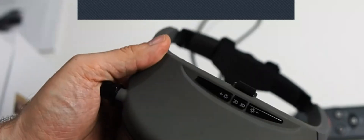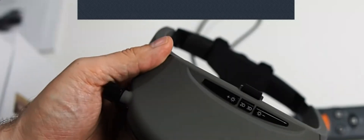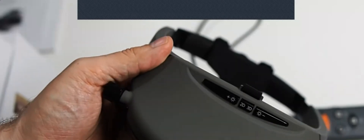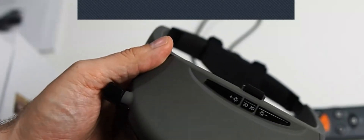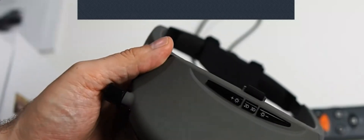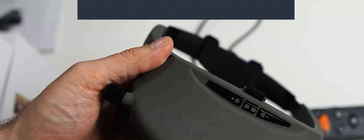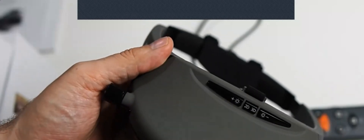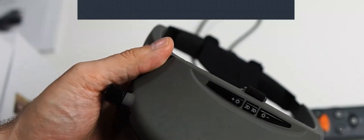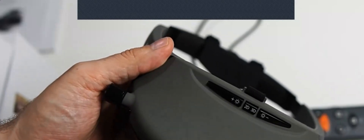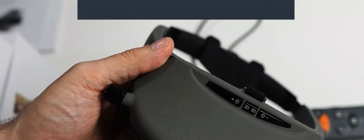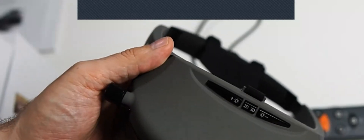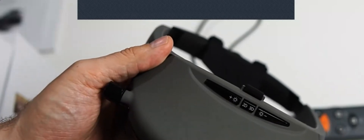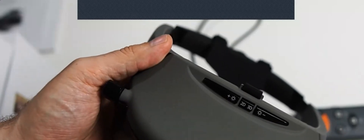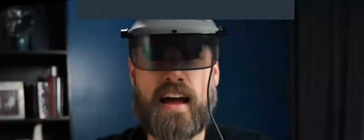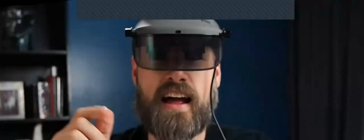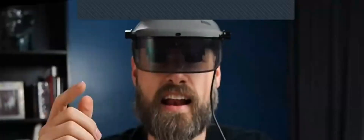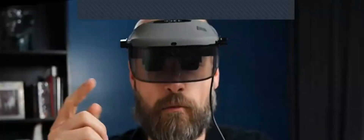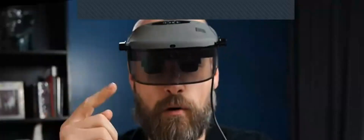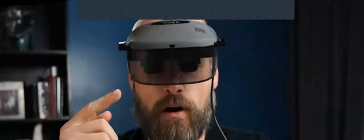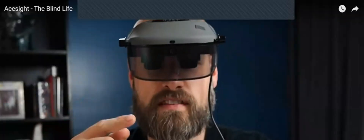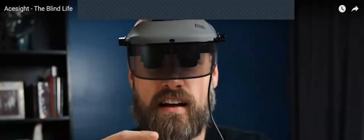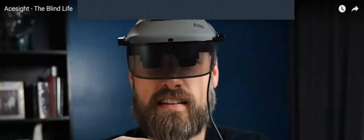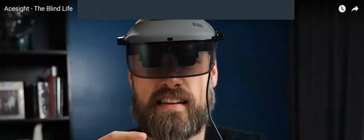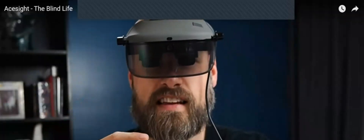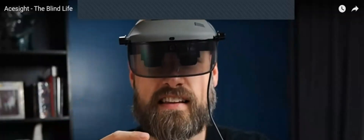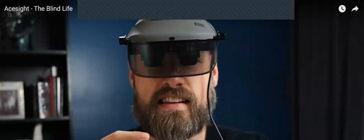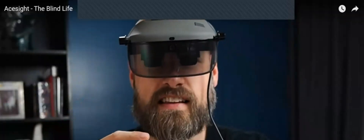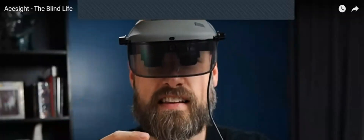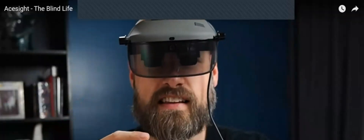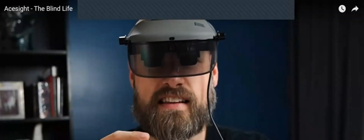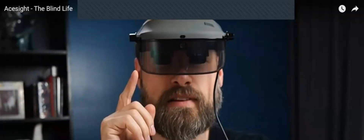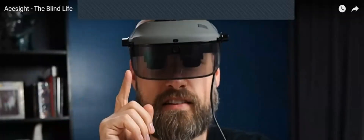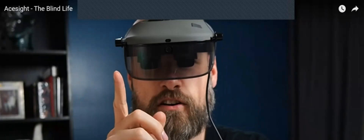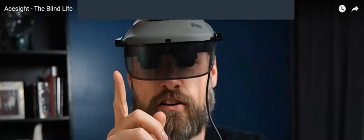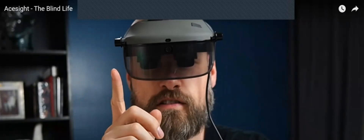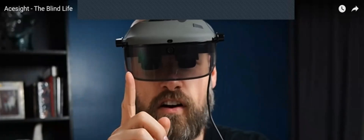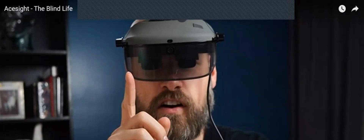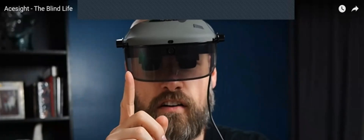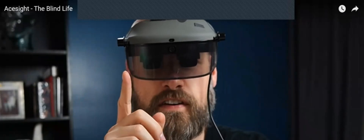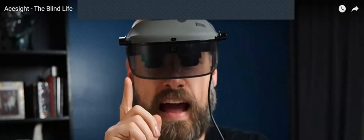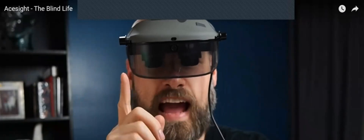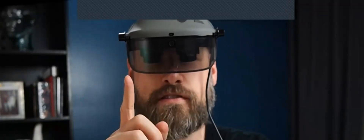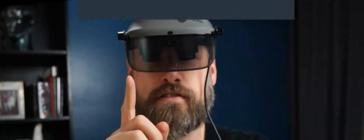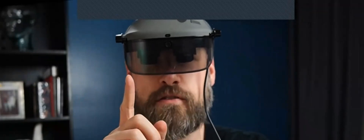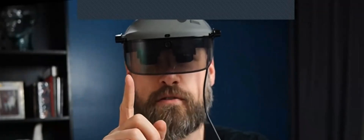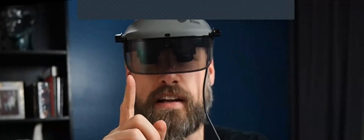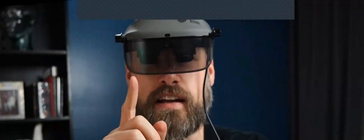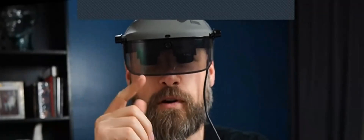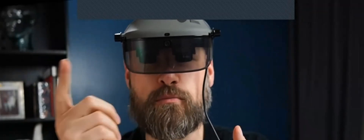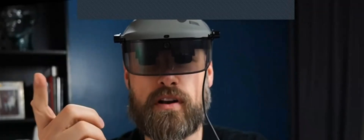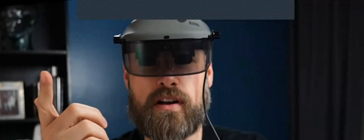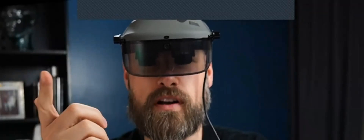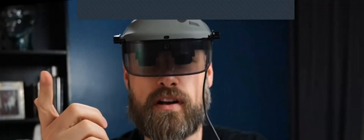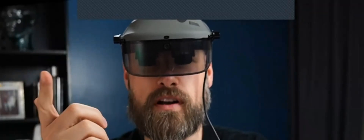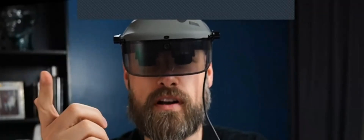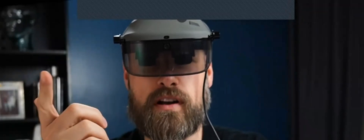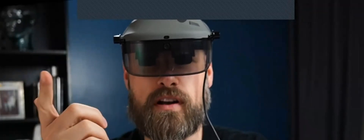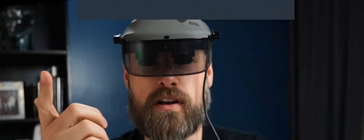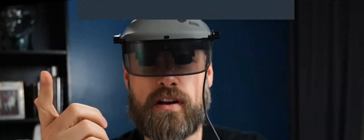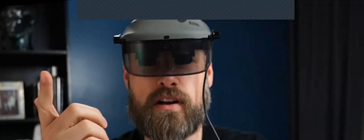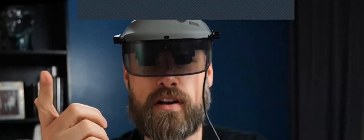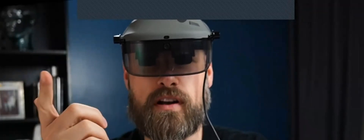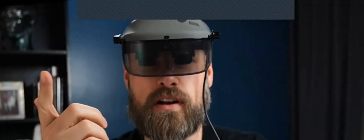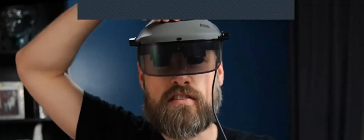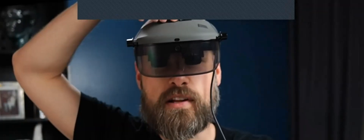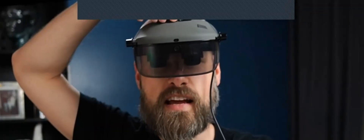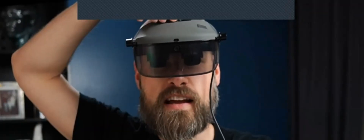and 3D image button. Now what this does is it actually turns off half the screen when you put it into 2D